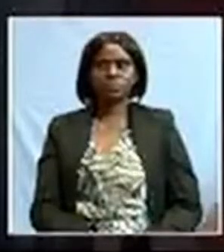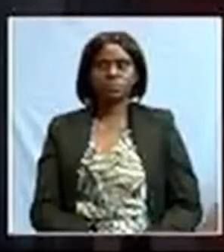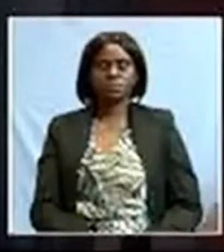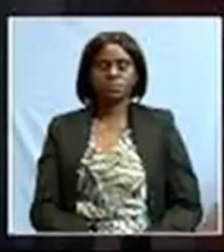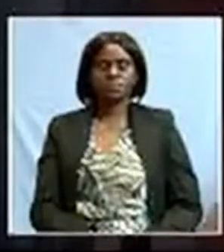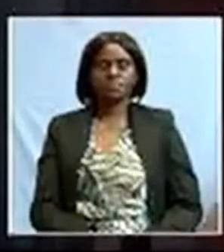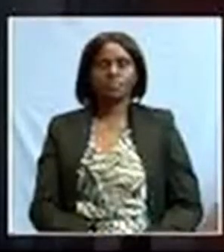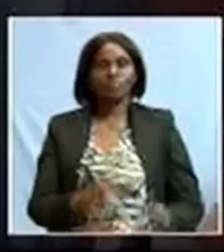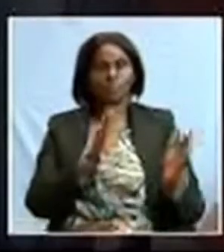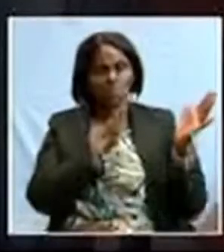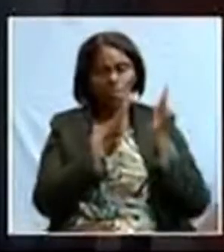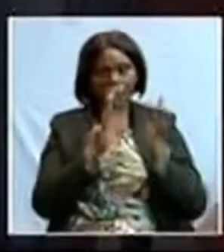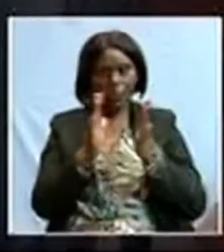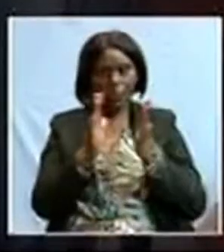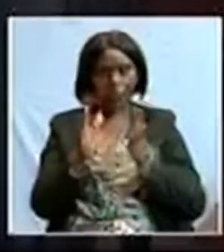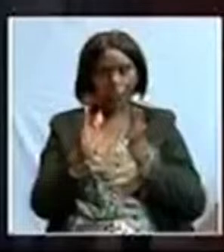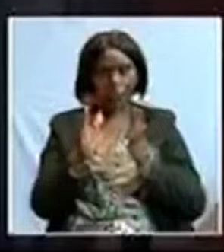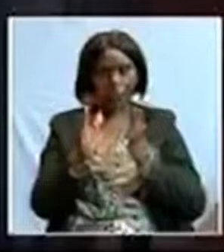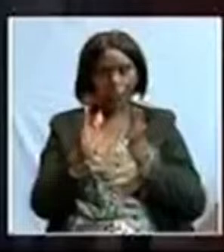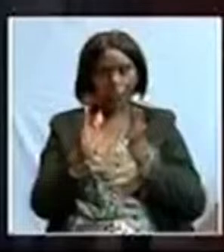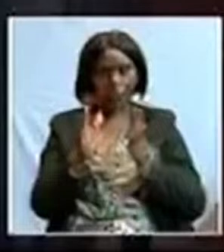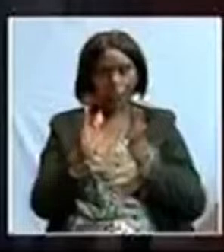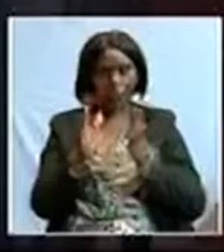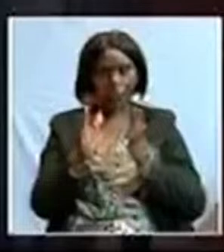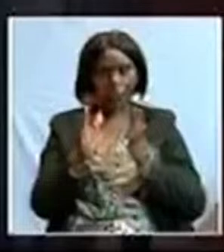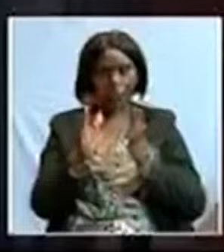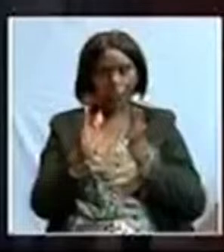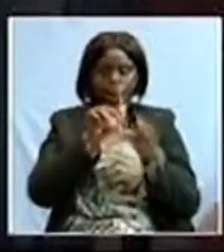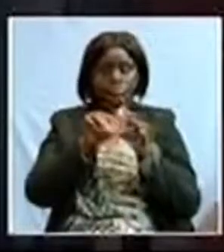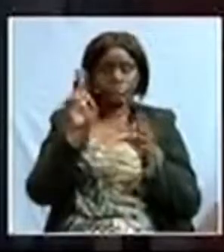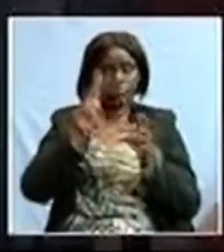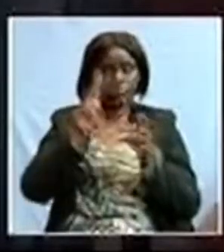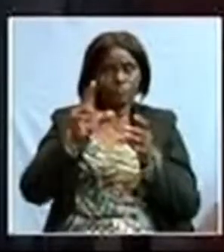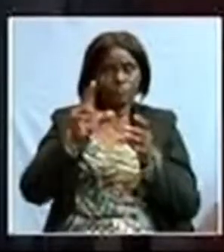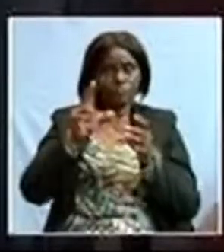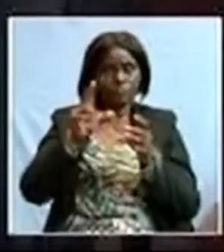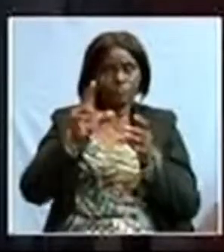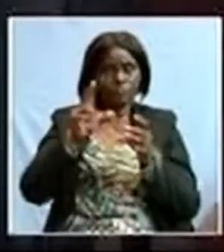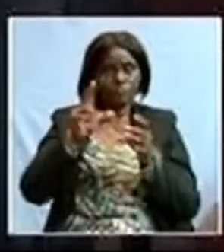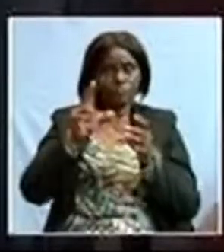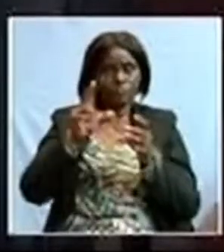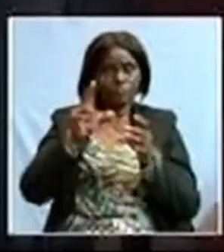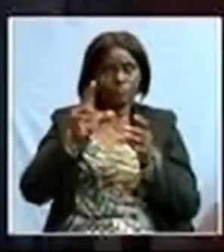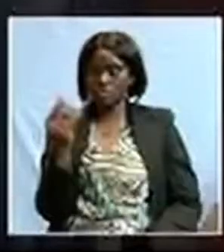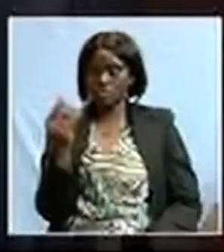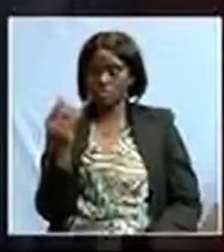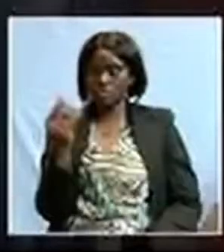On your remedial measure, you're saying you'll be consistent in the utilization of WDF funds.